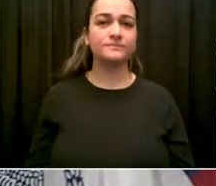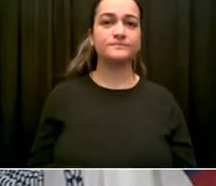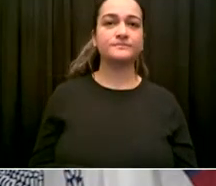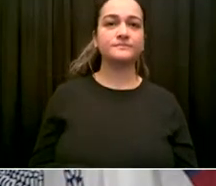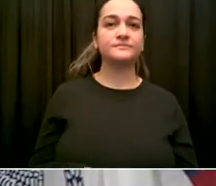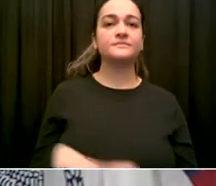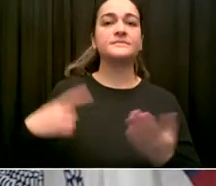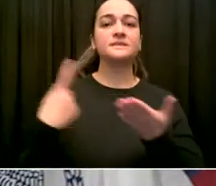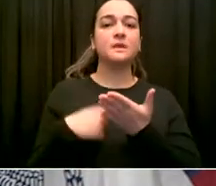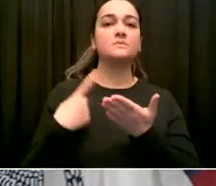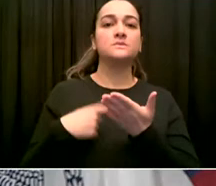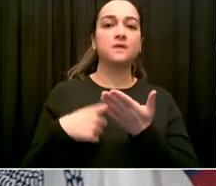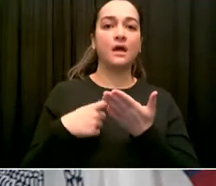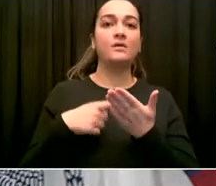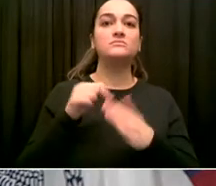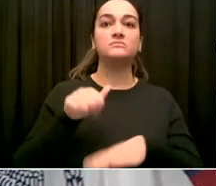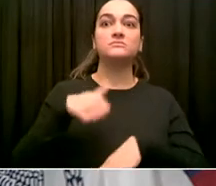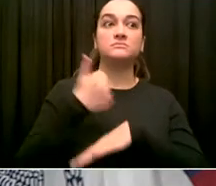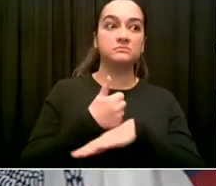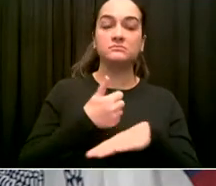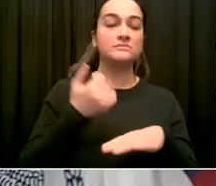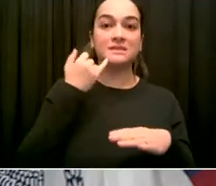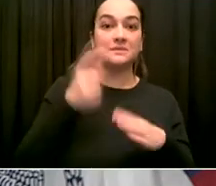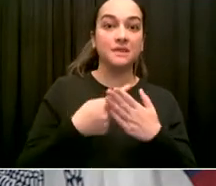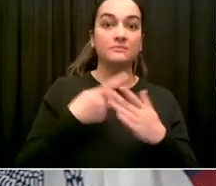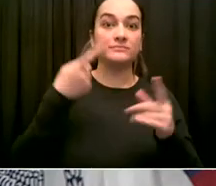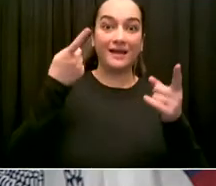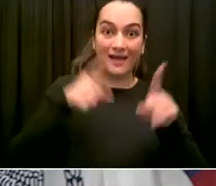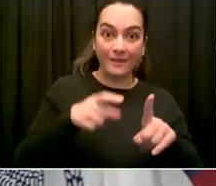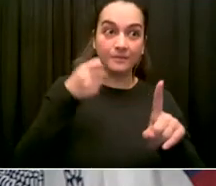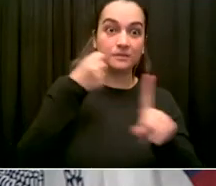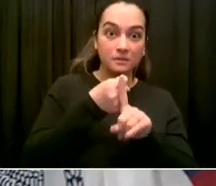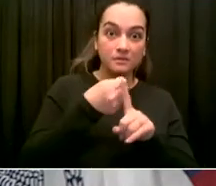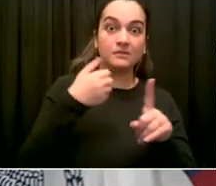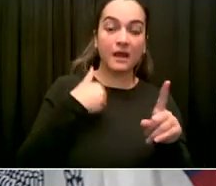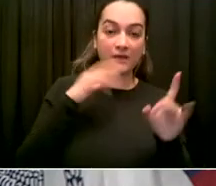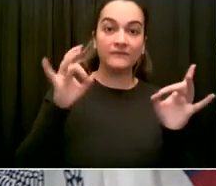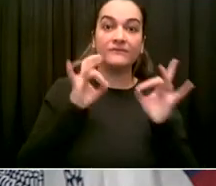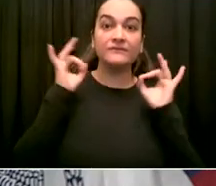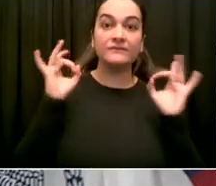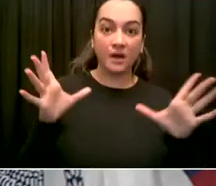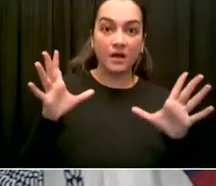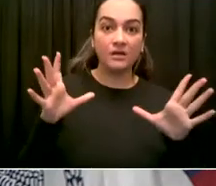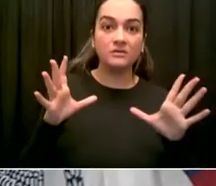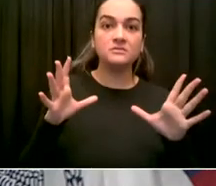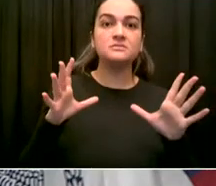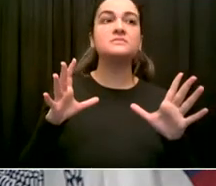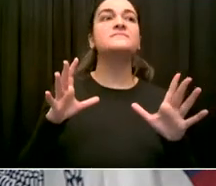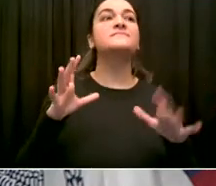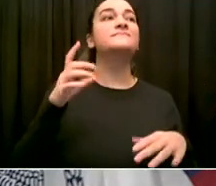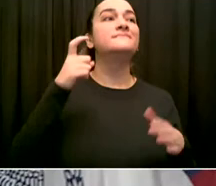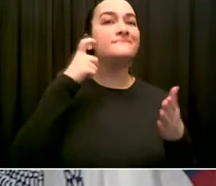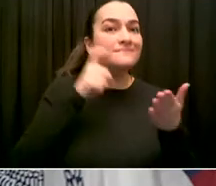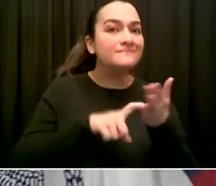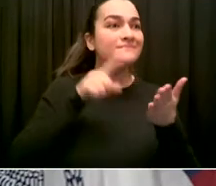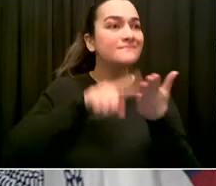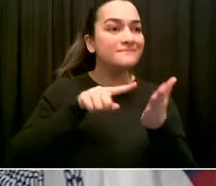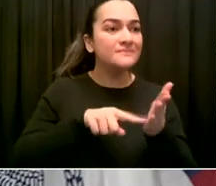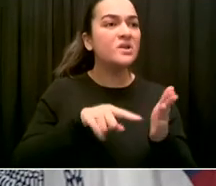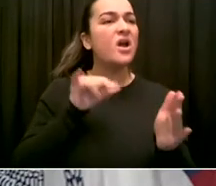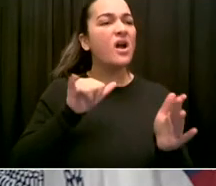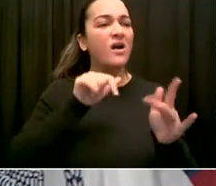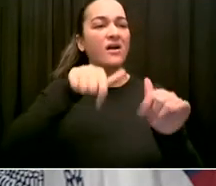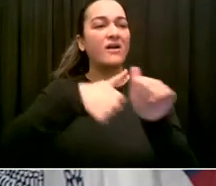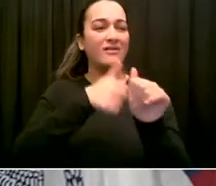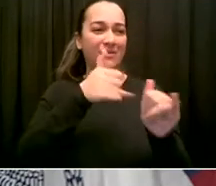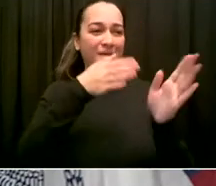clear pattern. So it is a combination of trying to identify folks with mental health challenges, get them support. It is a case